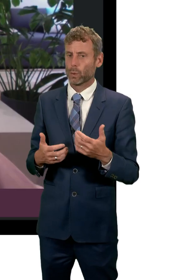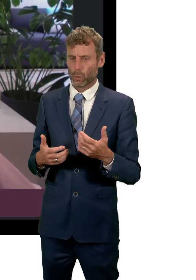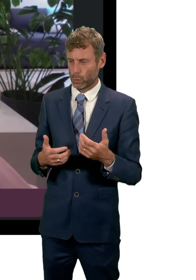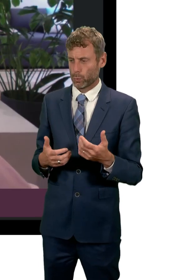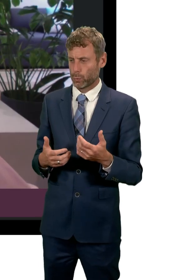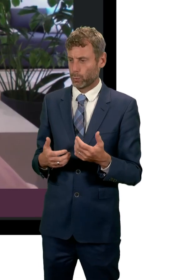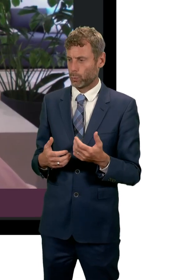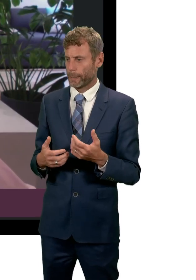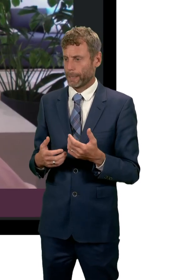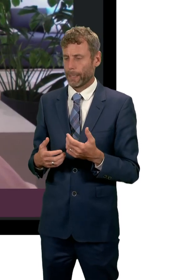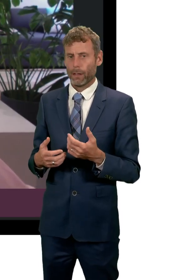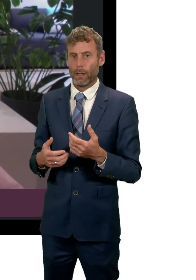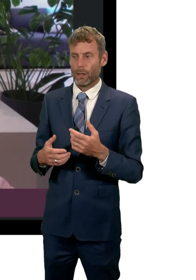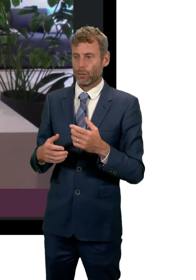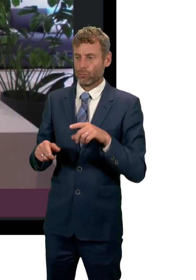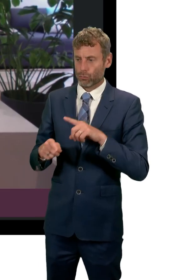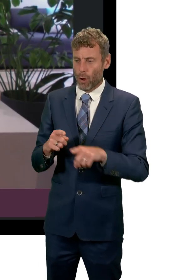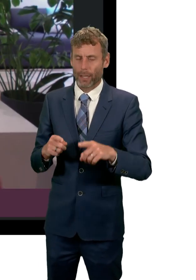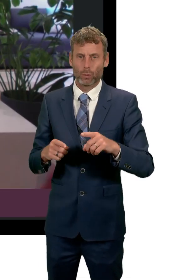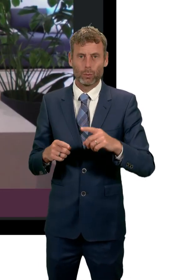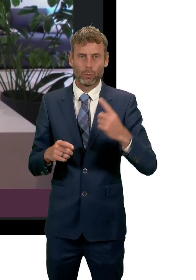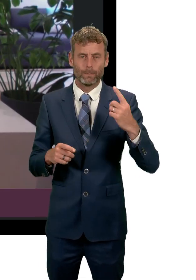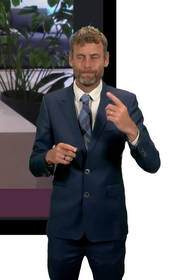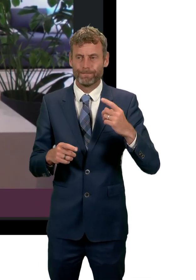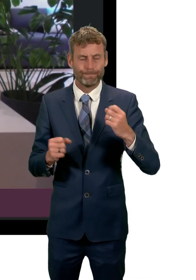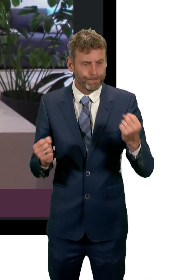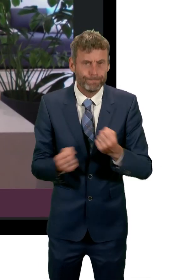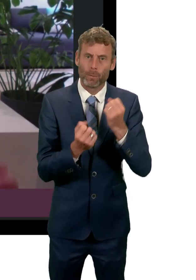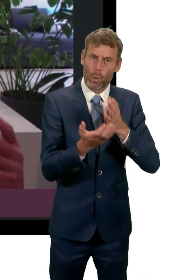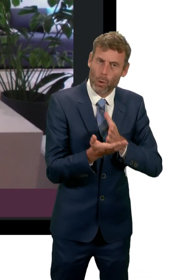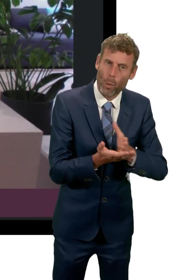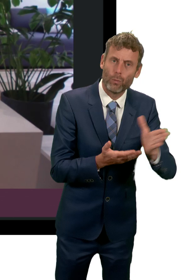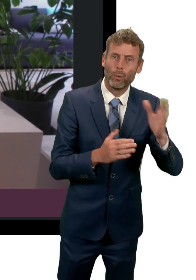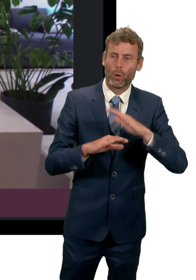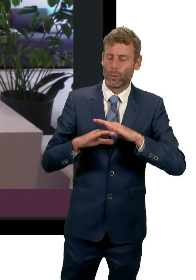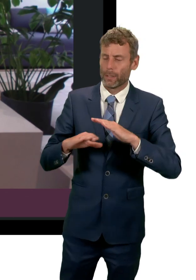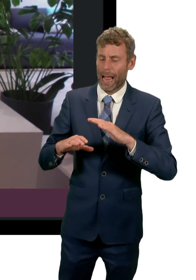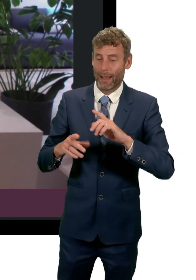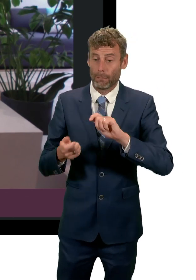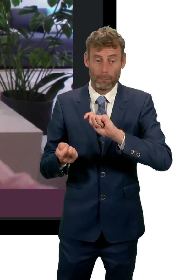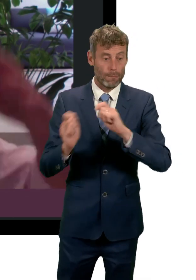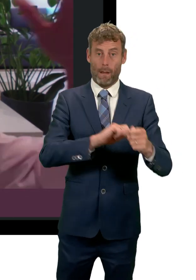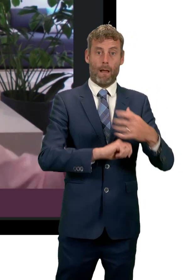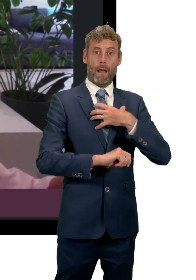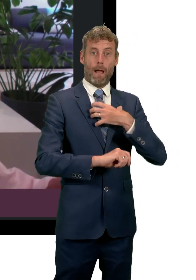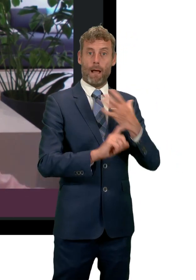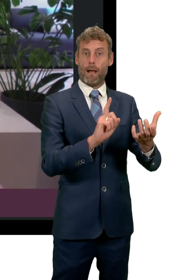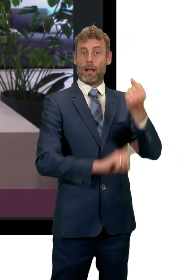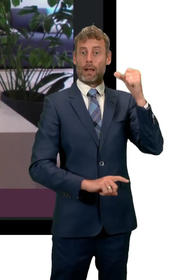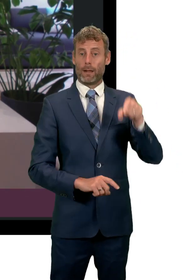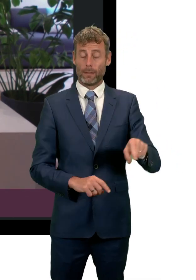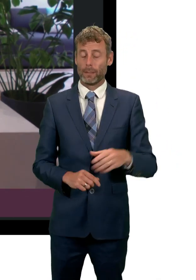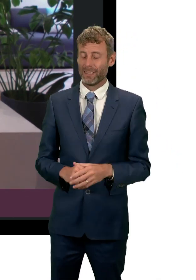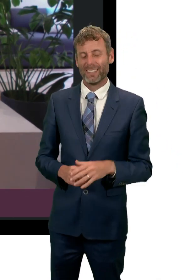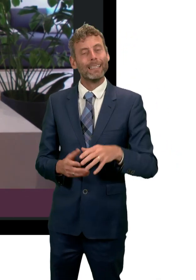benefit through doing things at the same time. Things are complex, of course they are. We all stand at different points in this global